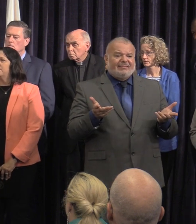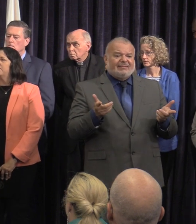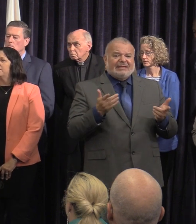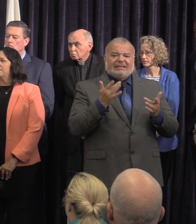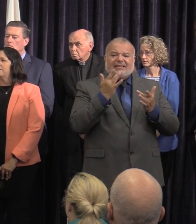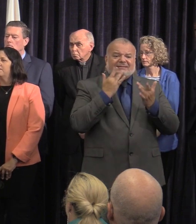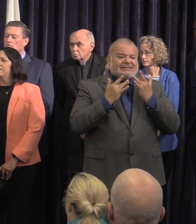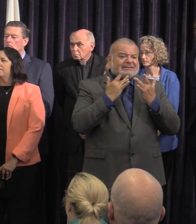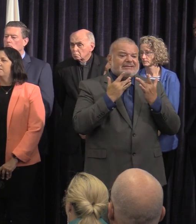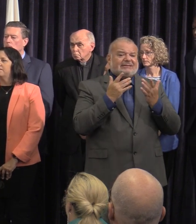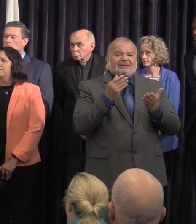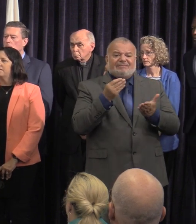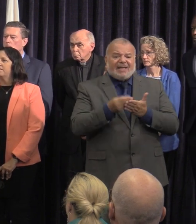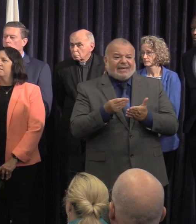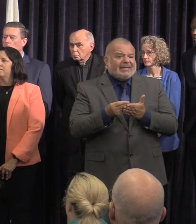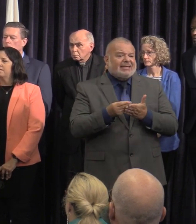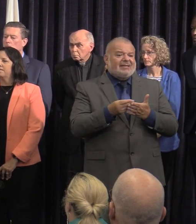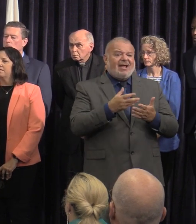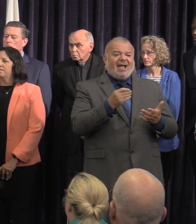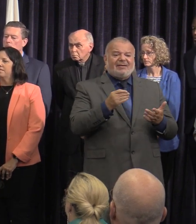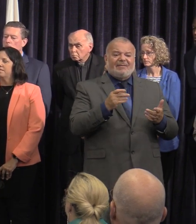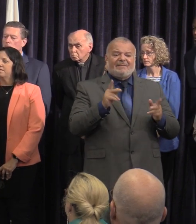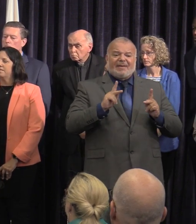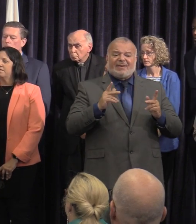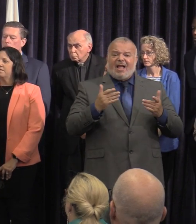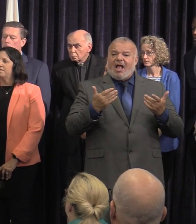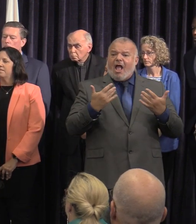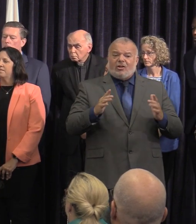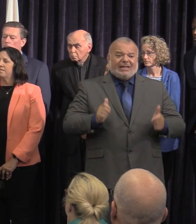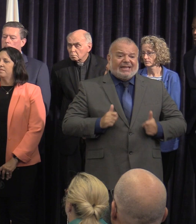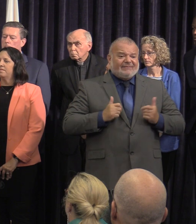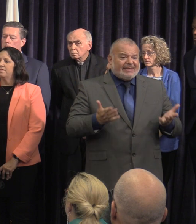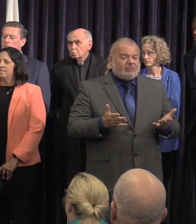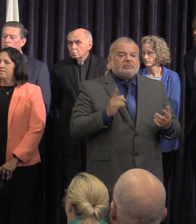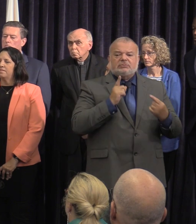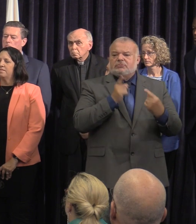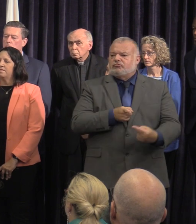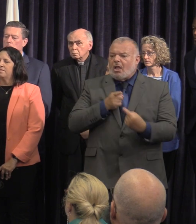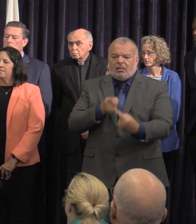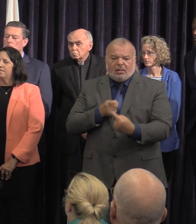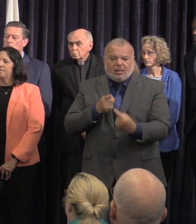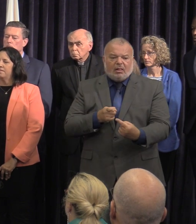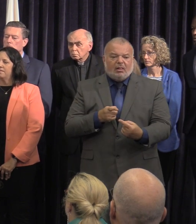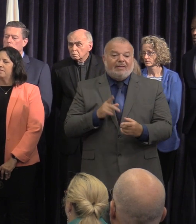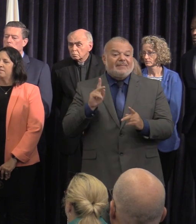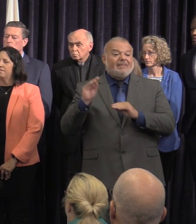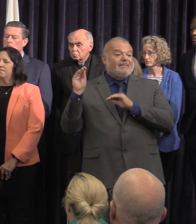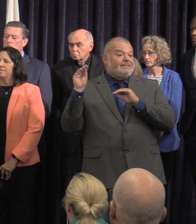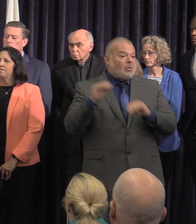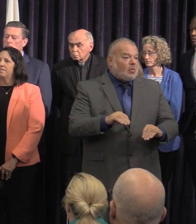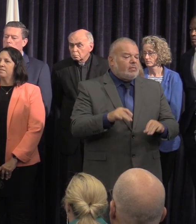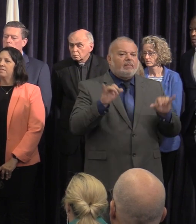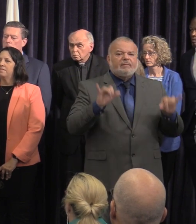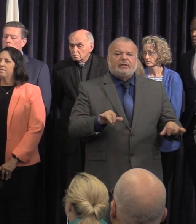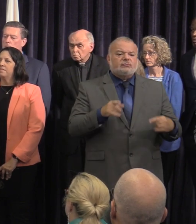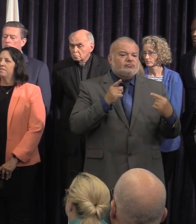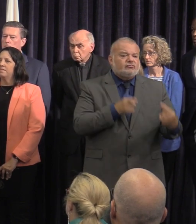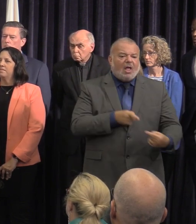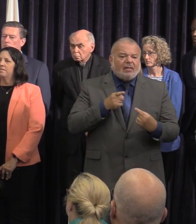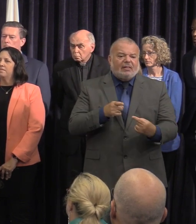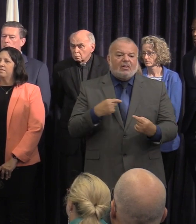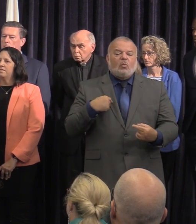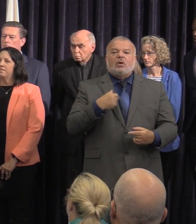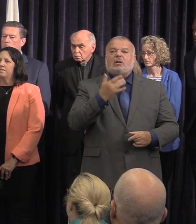as well as our newly arriving families, this is why we are grateful to be here today, to support